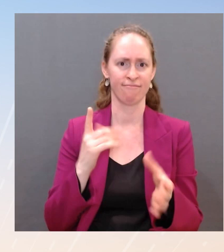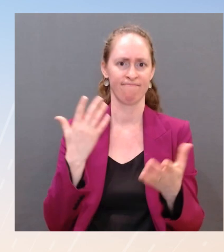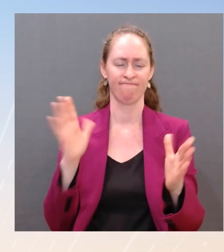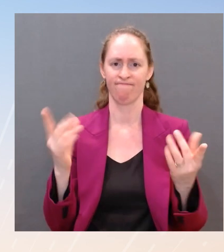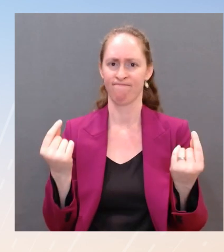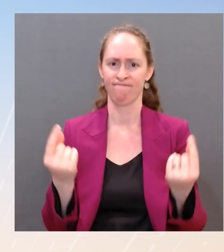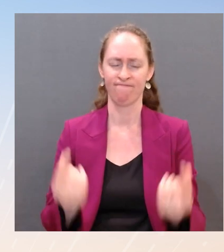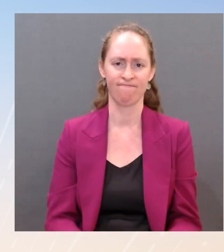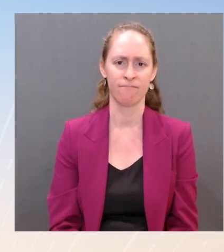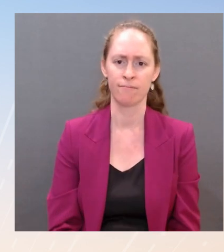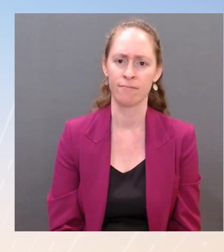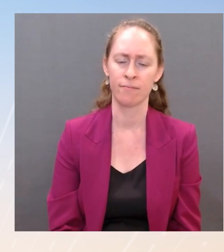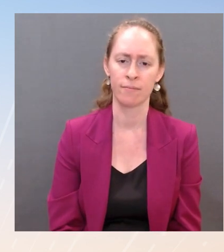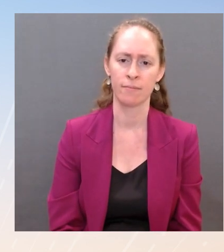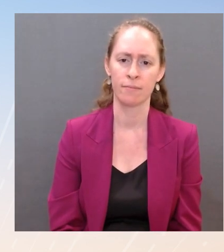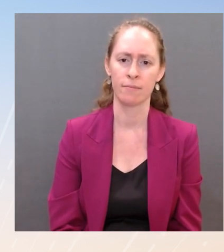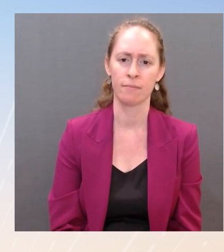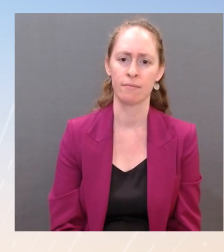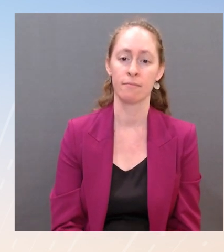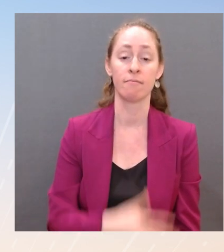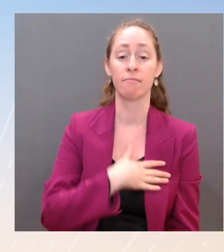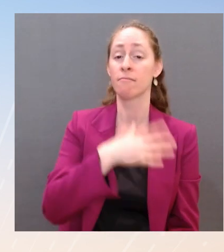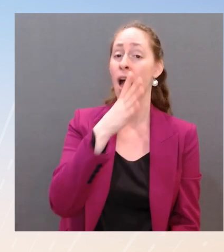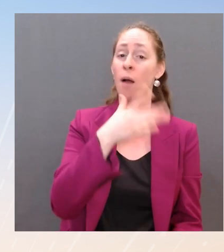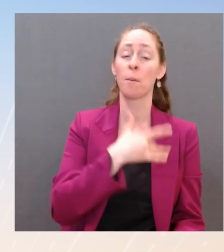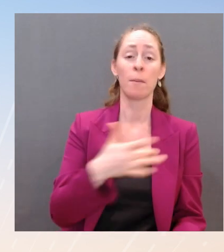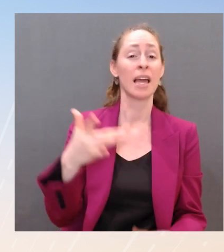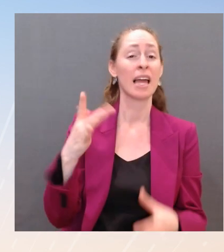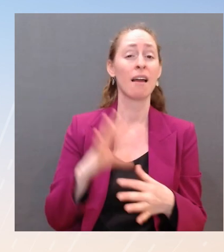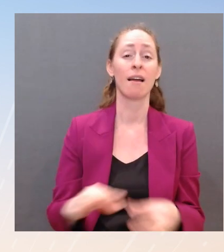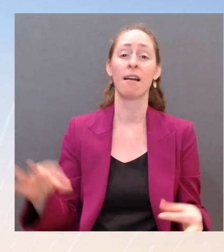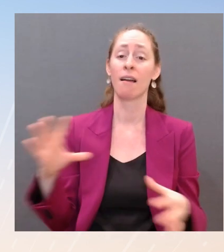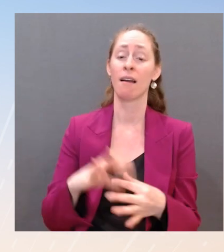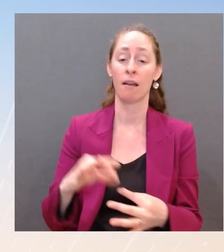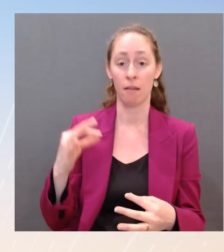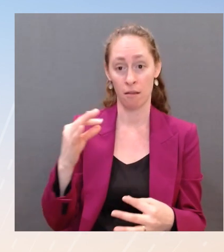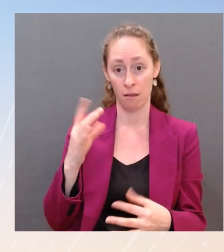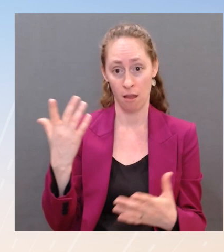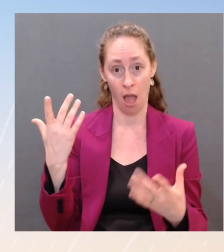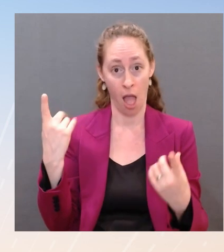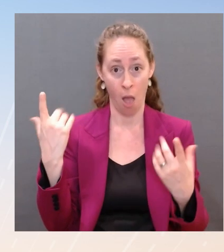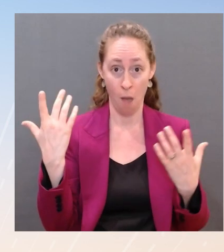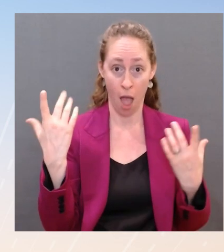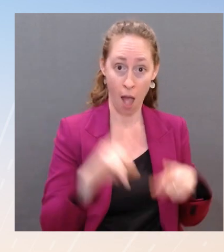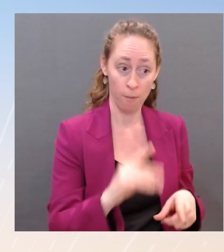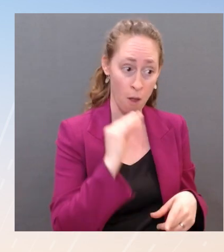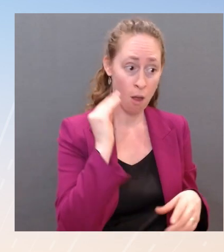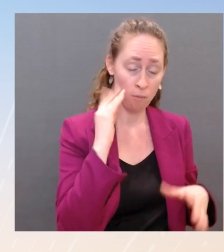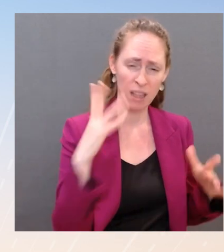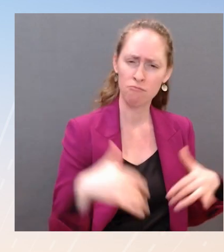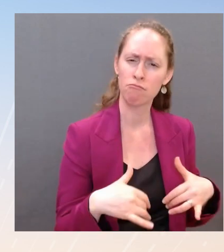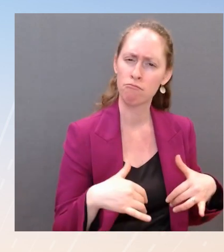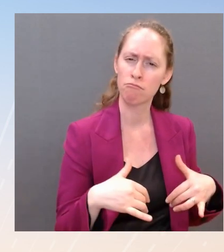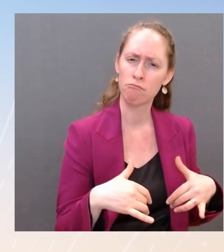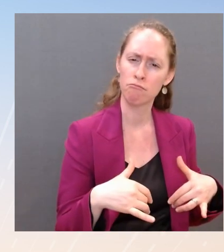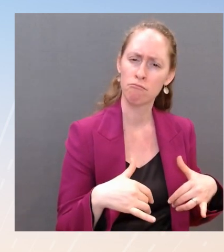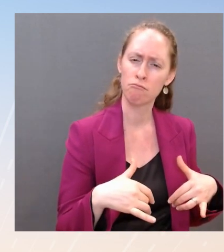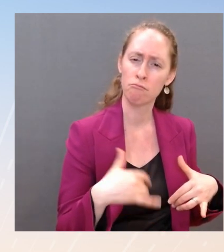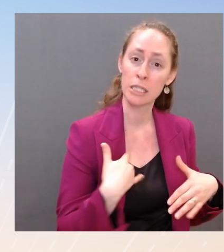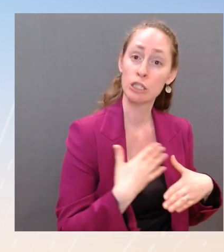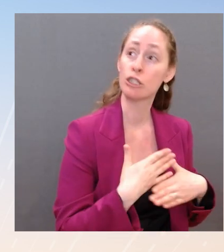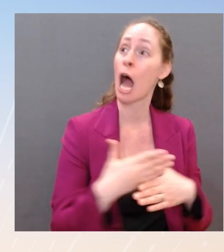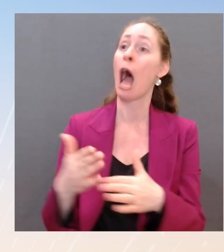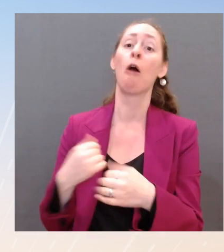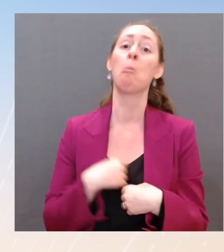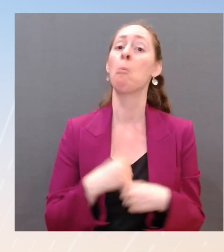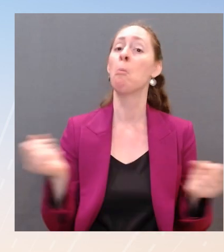house, I didn't really have the chance to share about myself, about my mental health. And it wasn't until